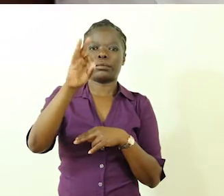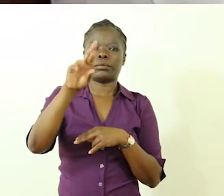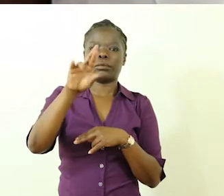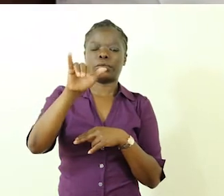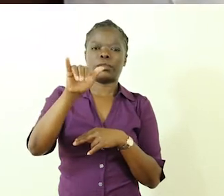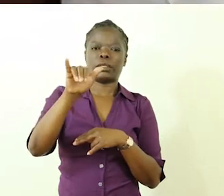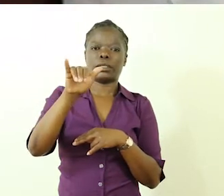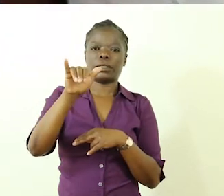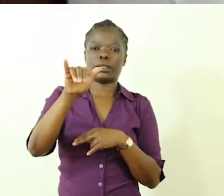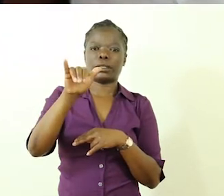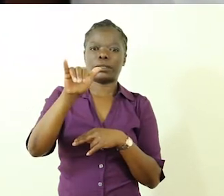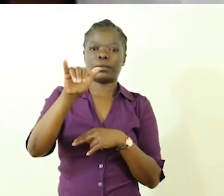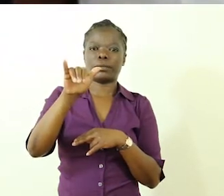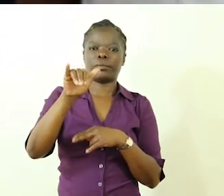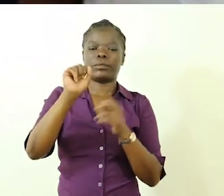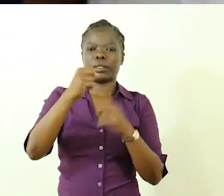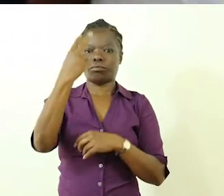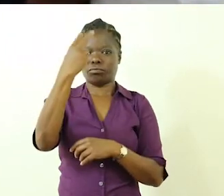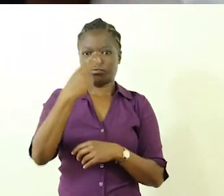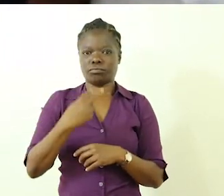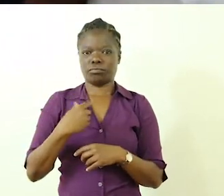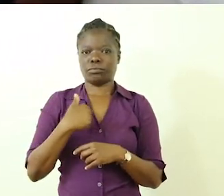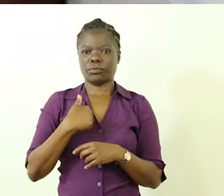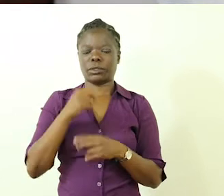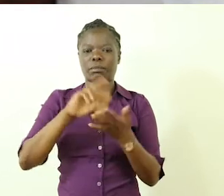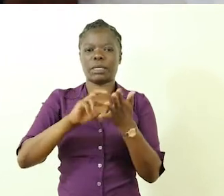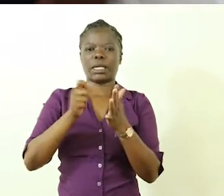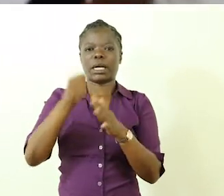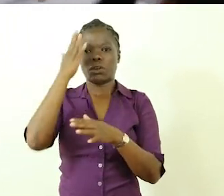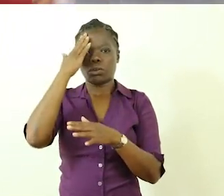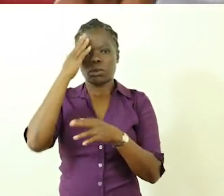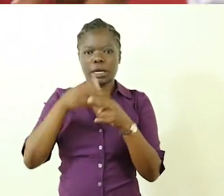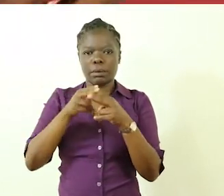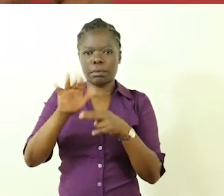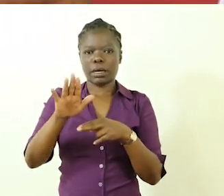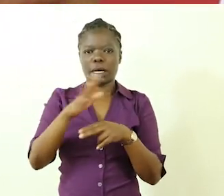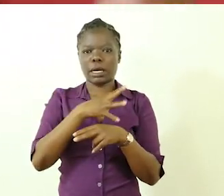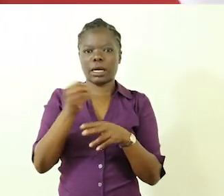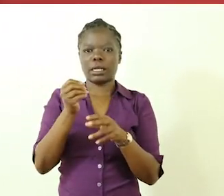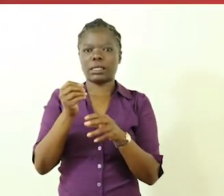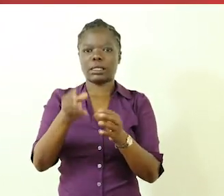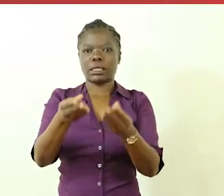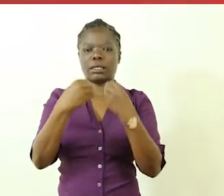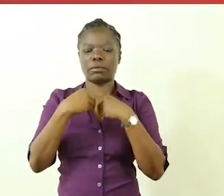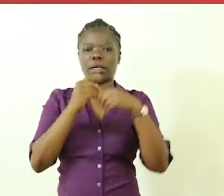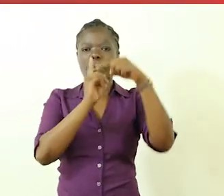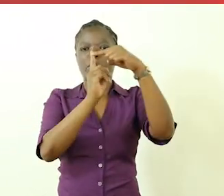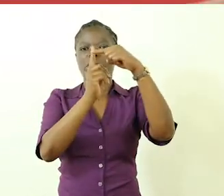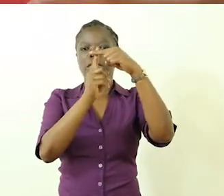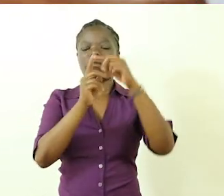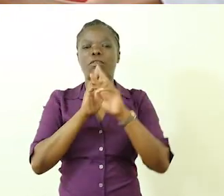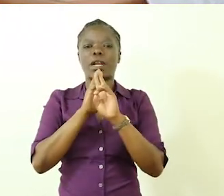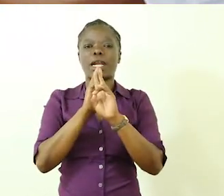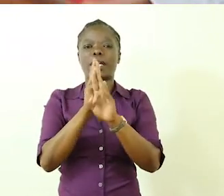Geoffrey! Geoffrey! Yeah, he's looking at me. He can recognize his name. And he's giving me a positive